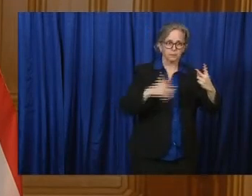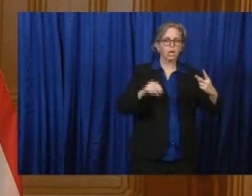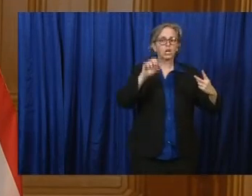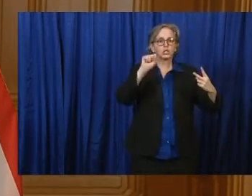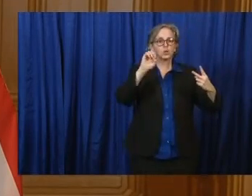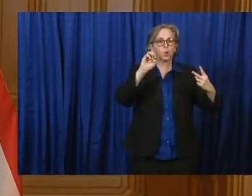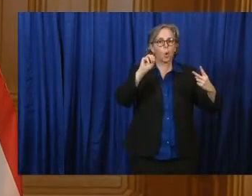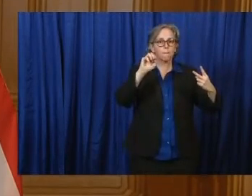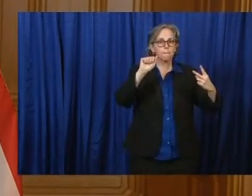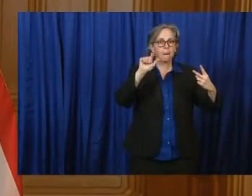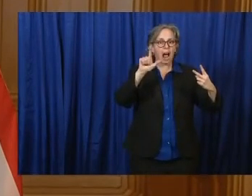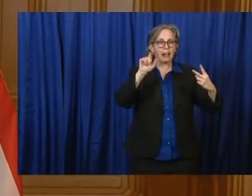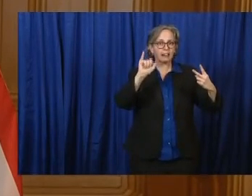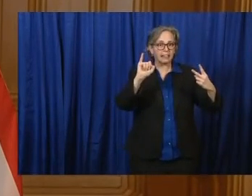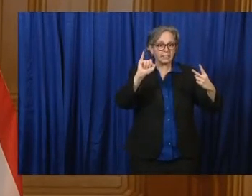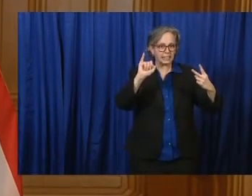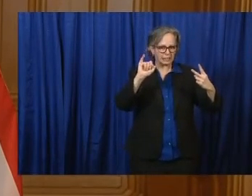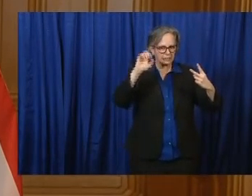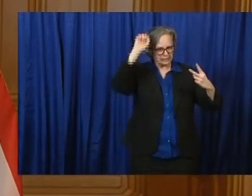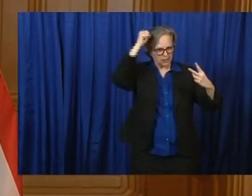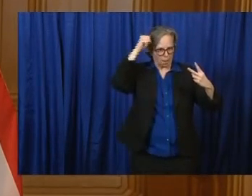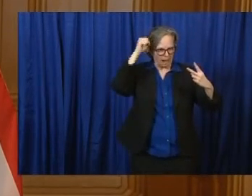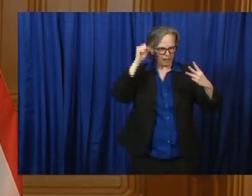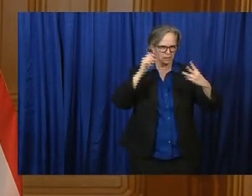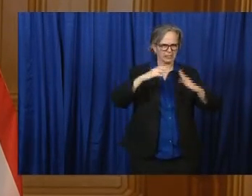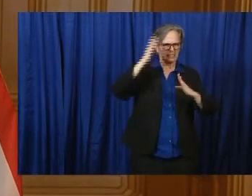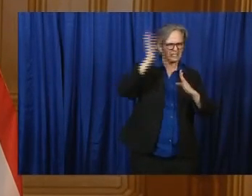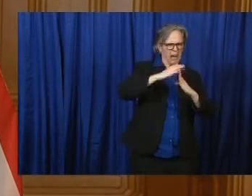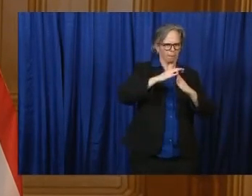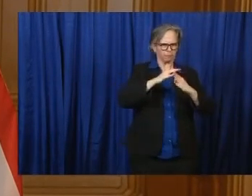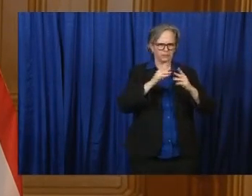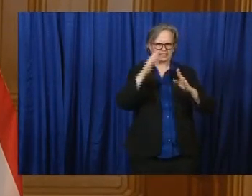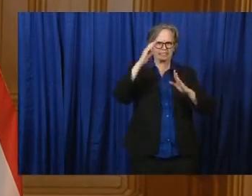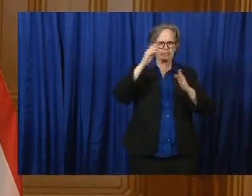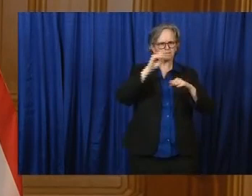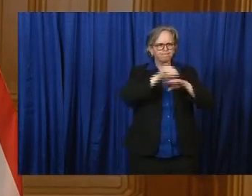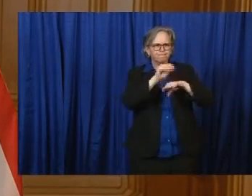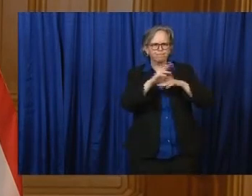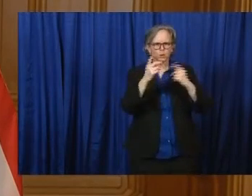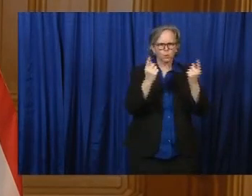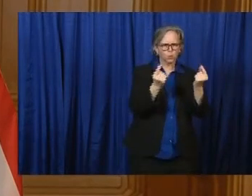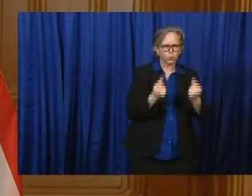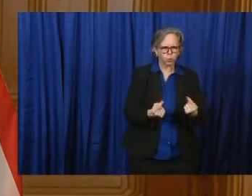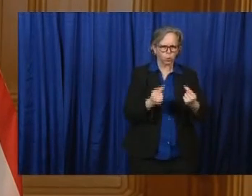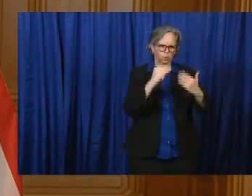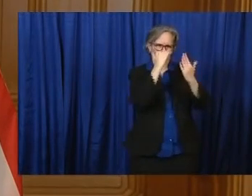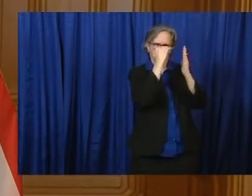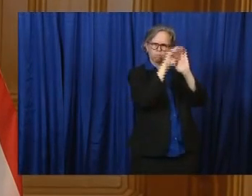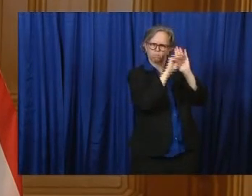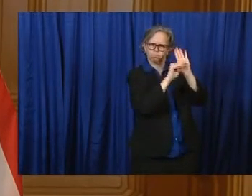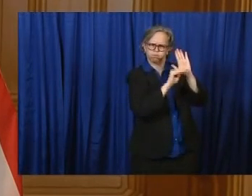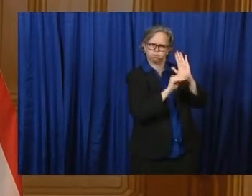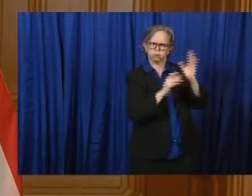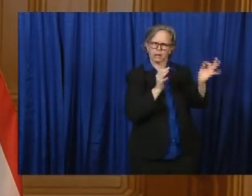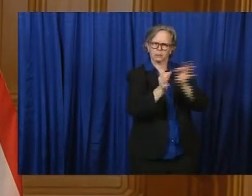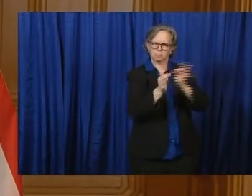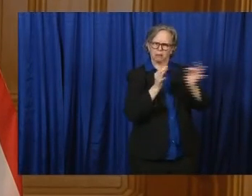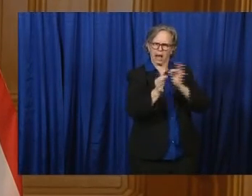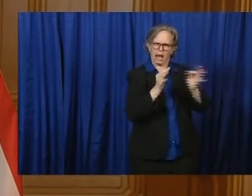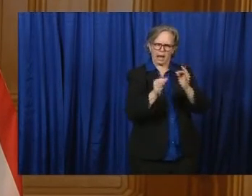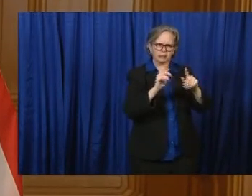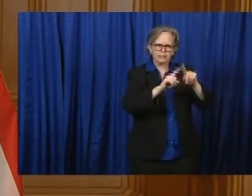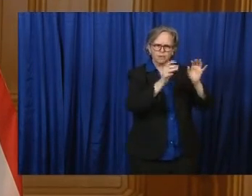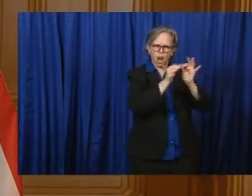That is the top tips, basically the executive summary part of that.